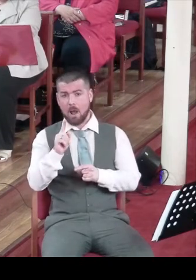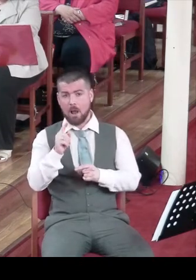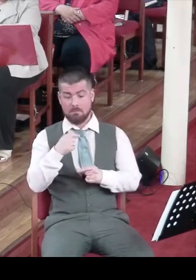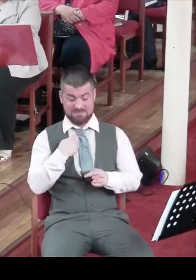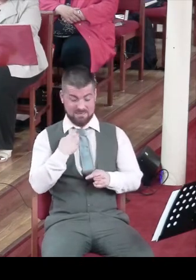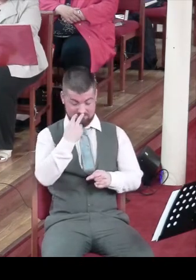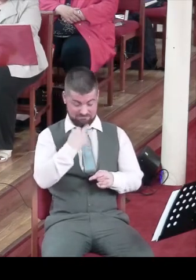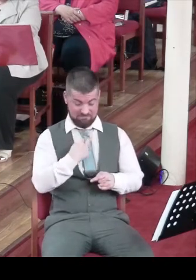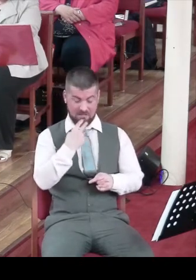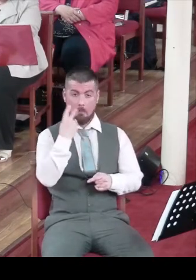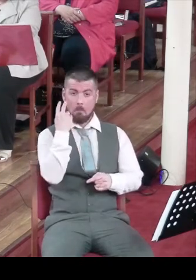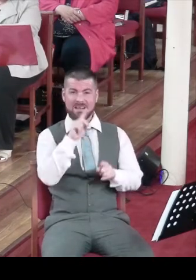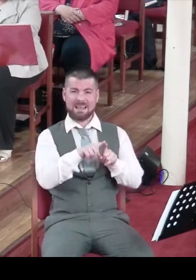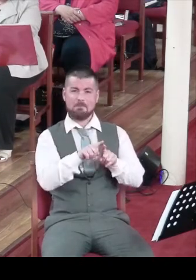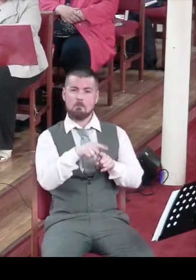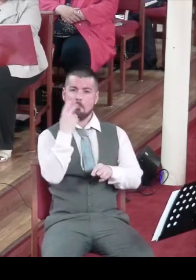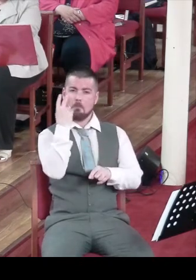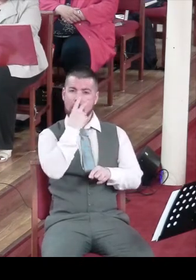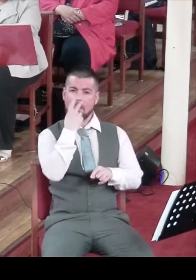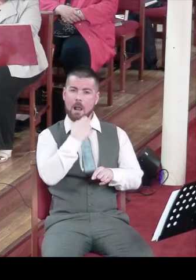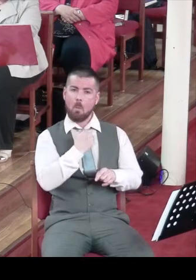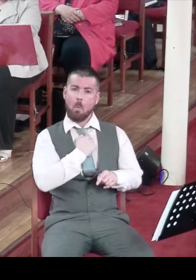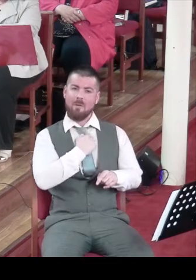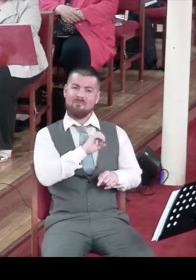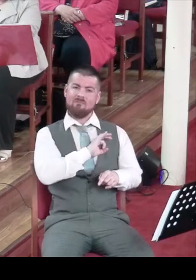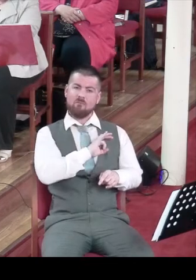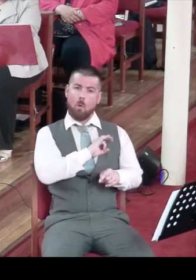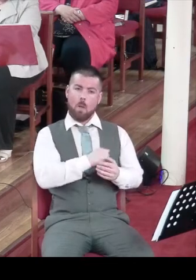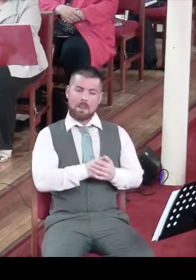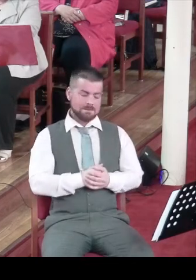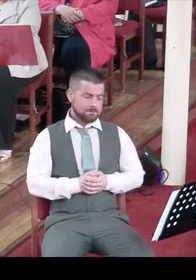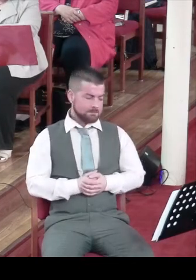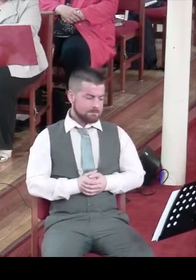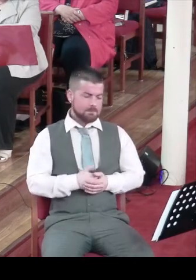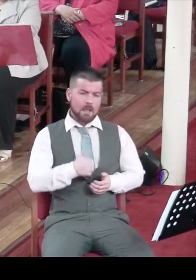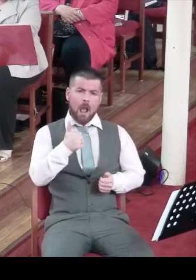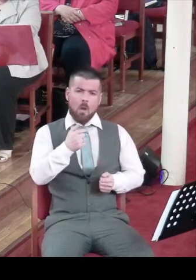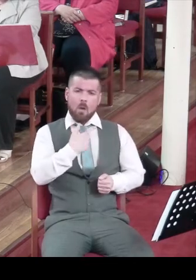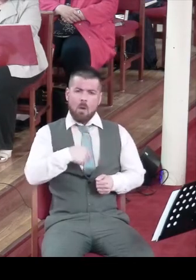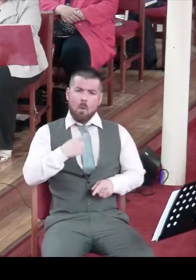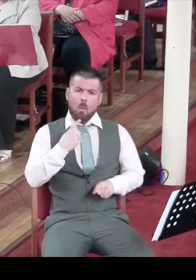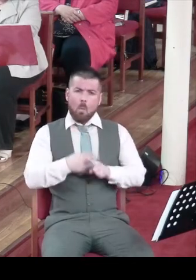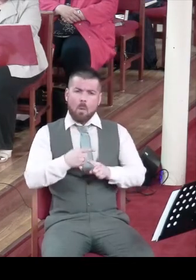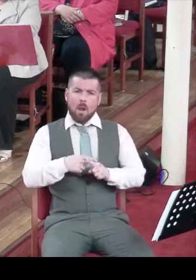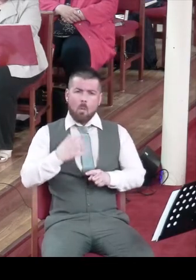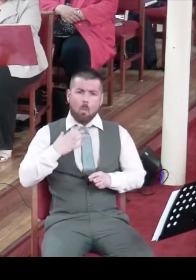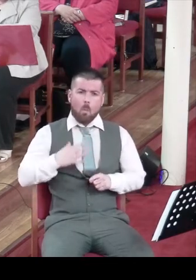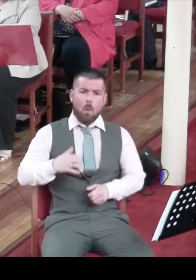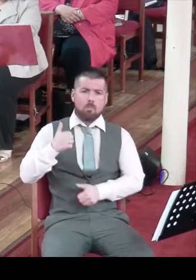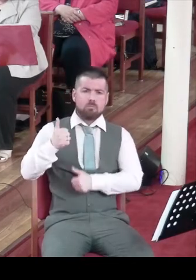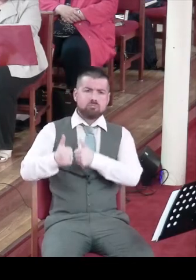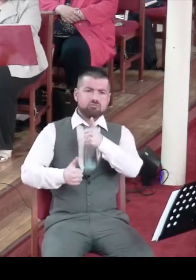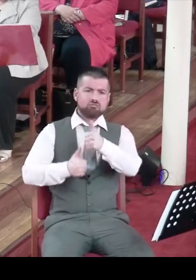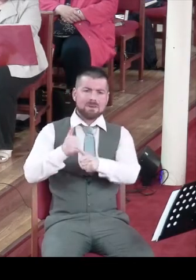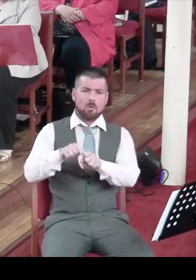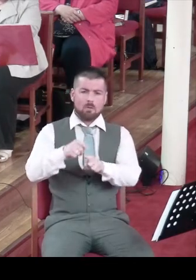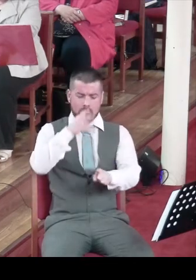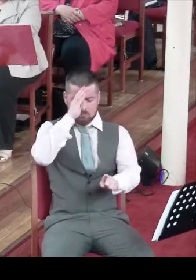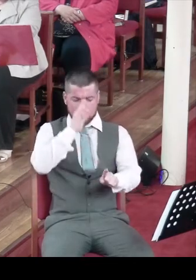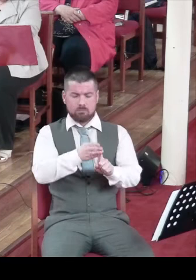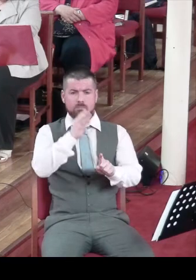faults. How we can be quick to look for praise and recognition for what we do and who we